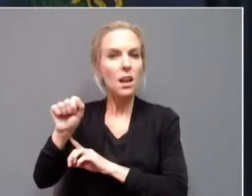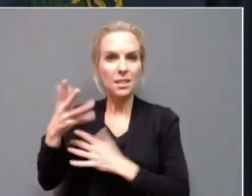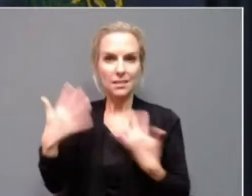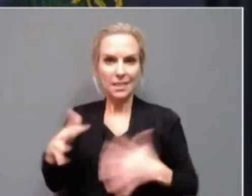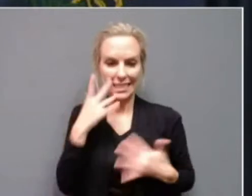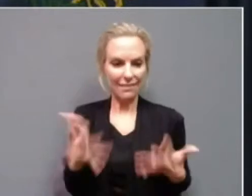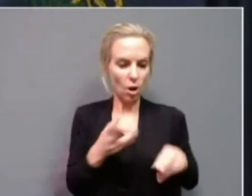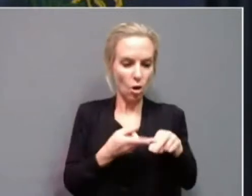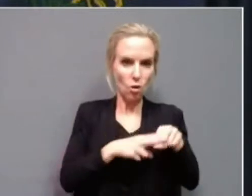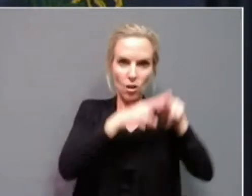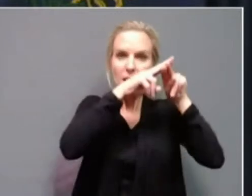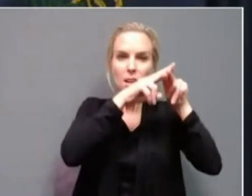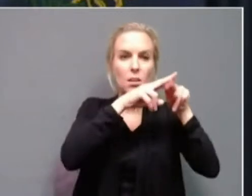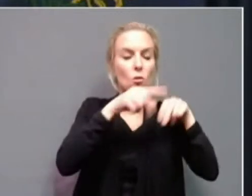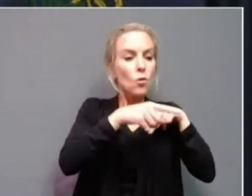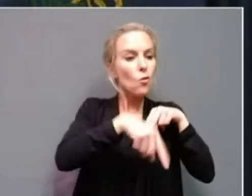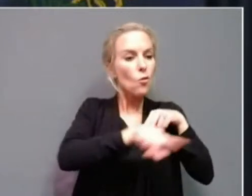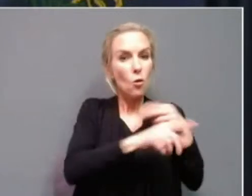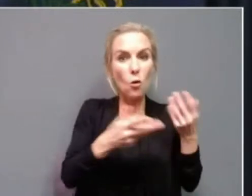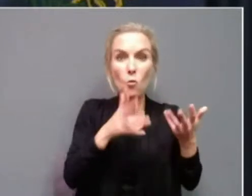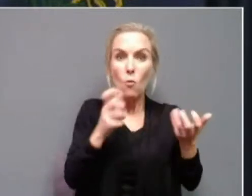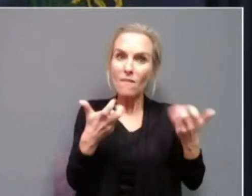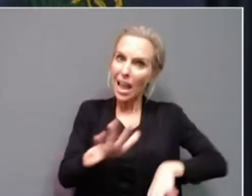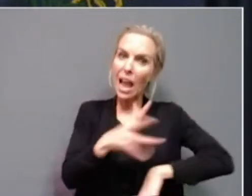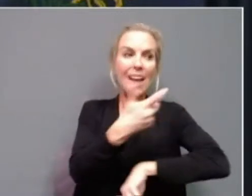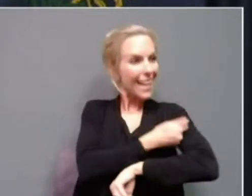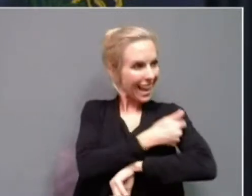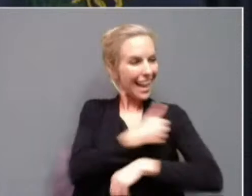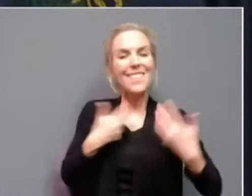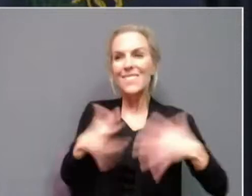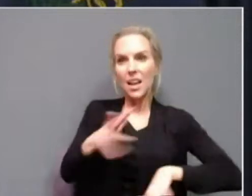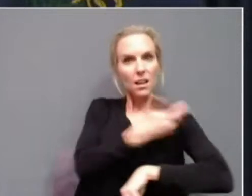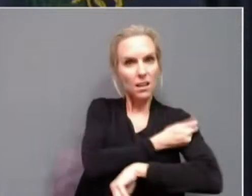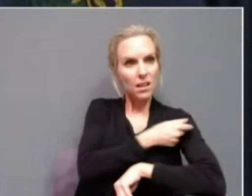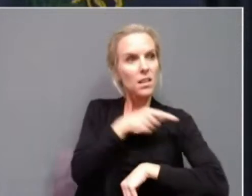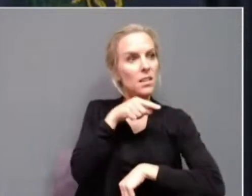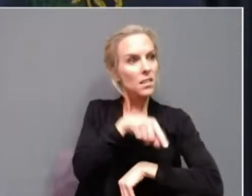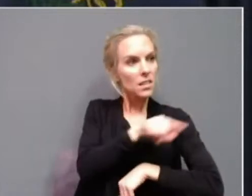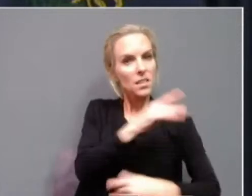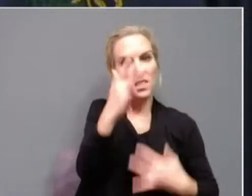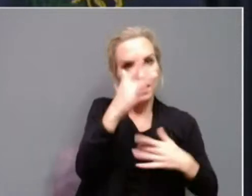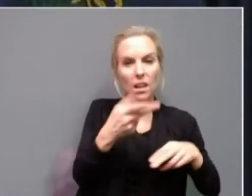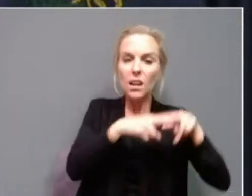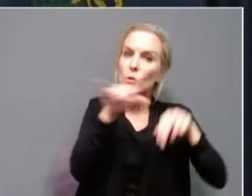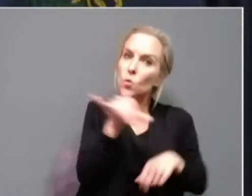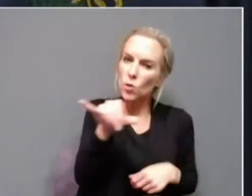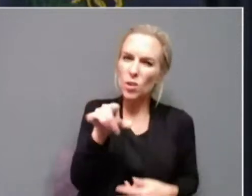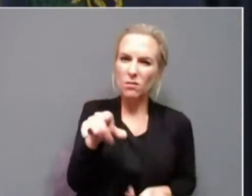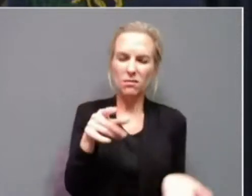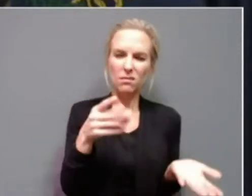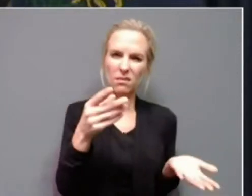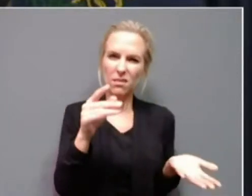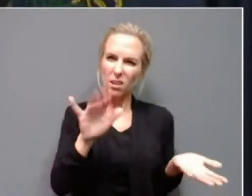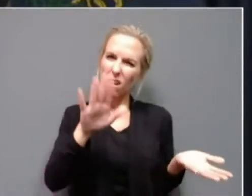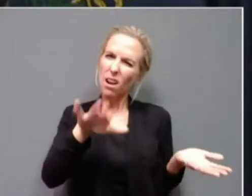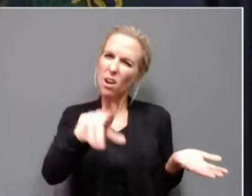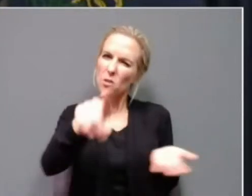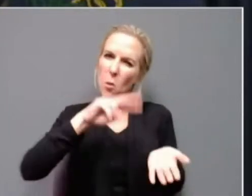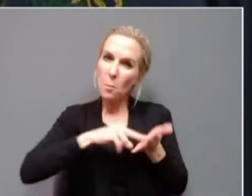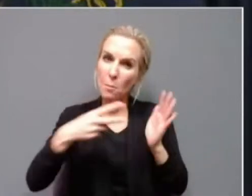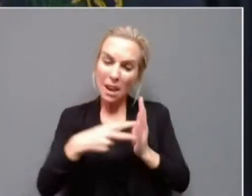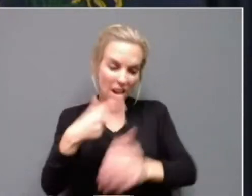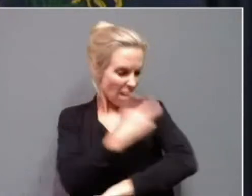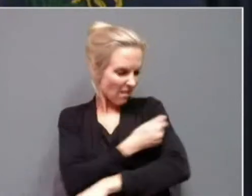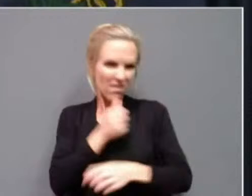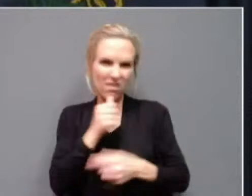among our citizens that have been vaccinated. And you might hear that and think that means the vaccine's not working. So